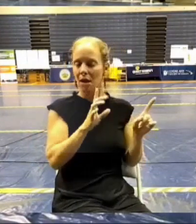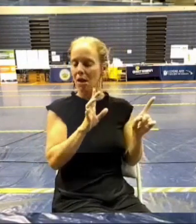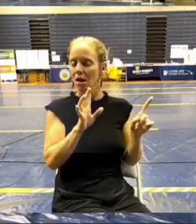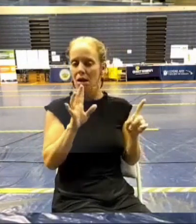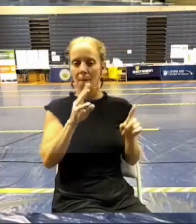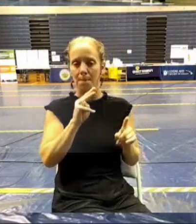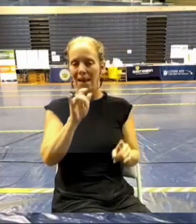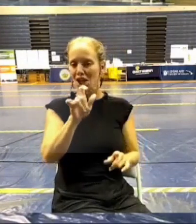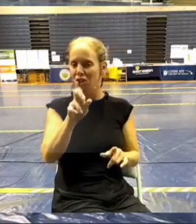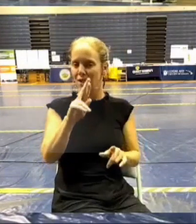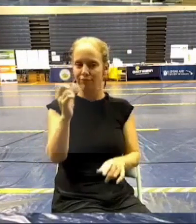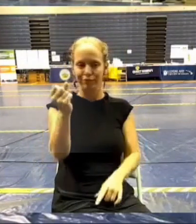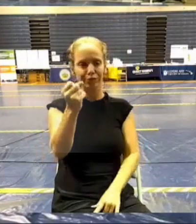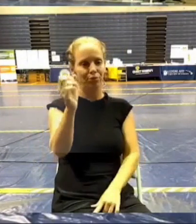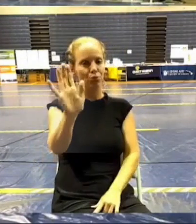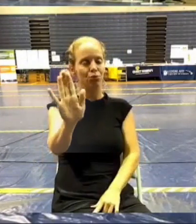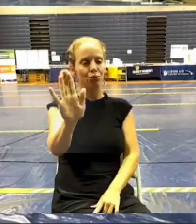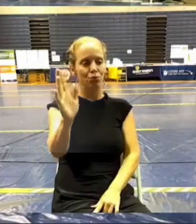Have a seat.